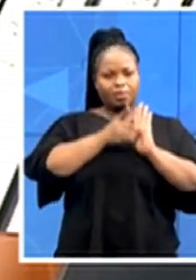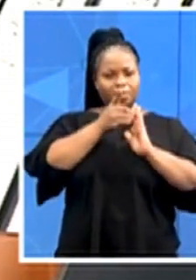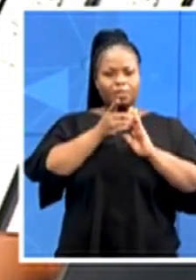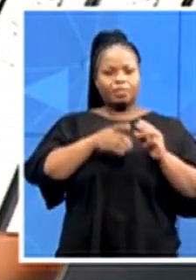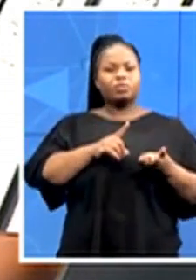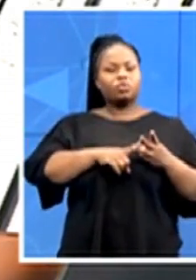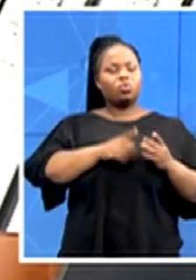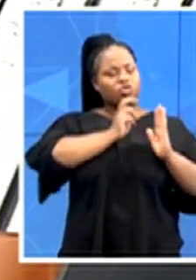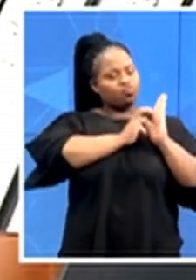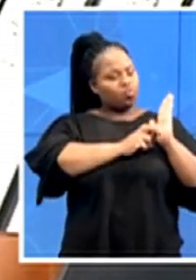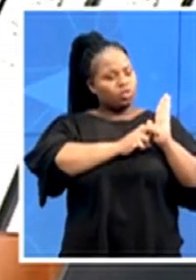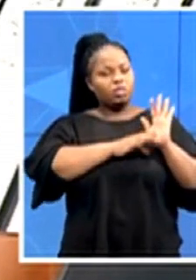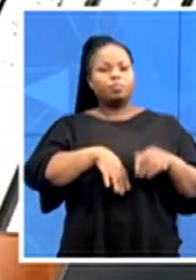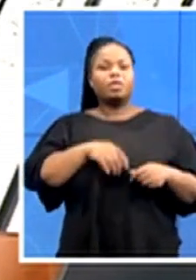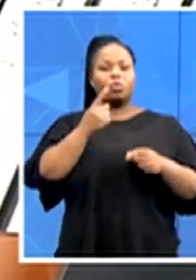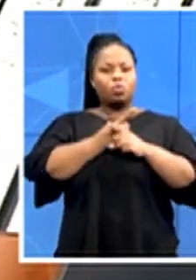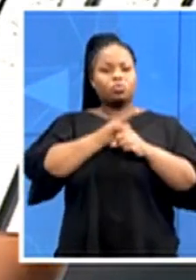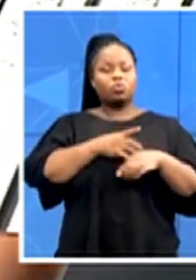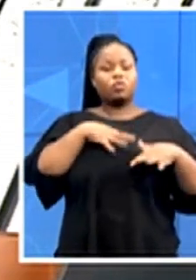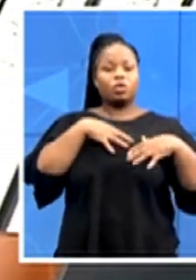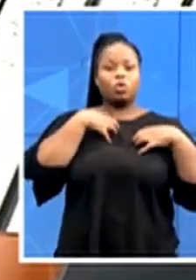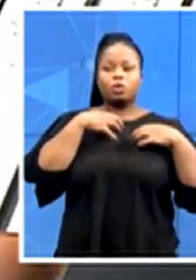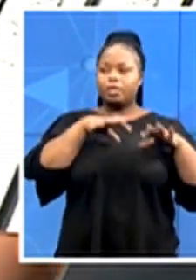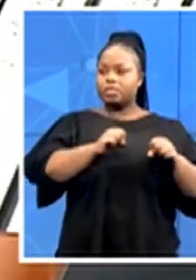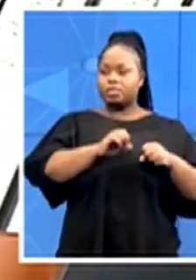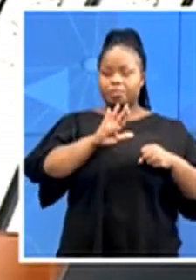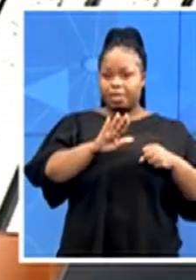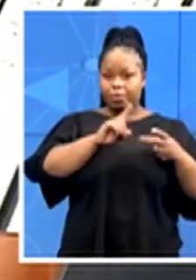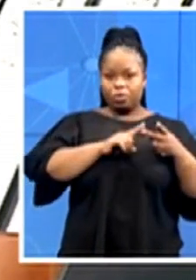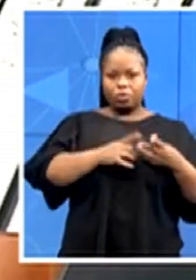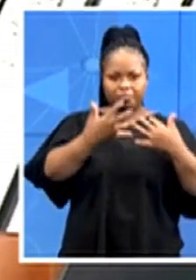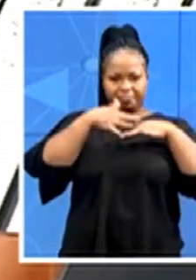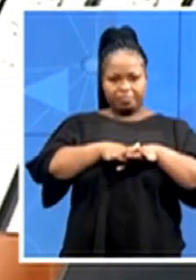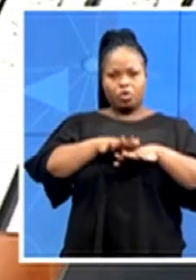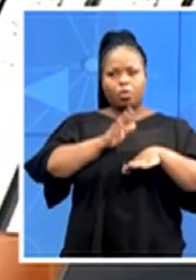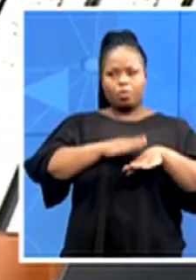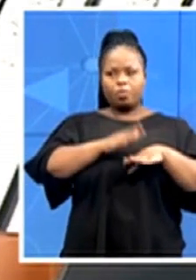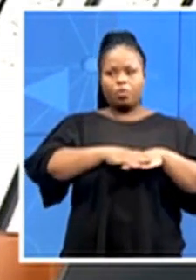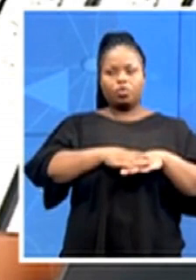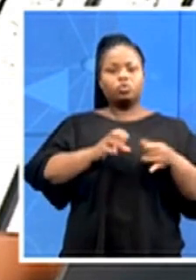Effective ownership will become more centralized to enable greater transparency,